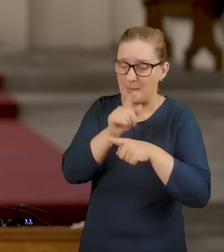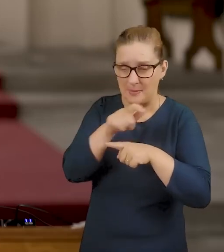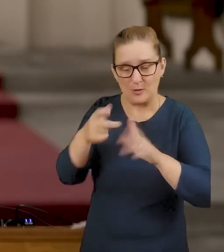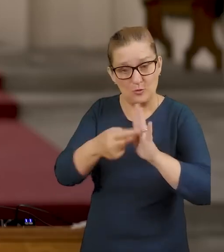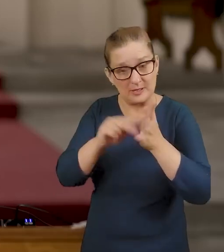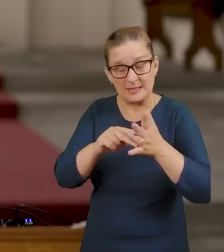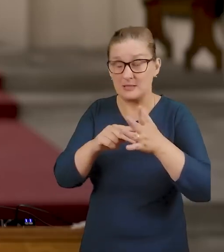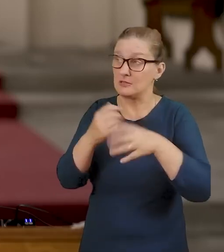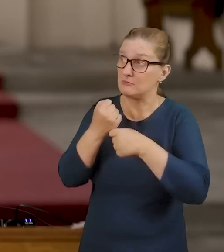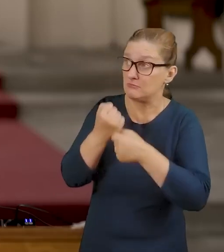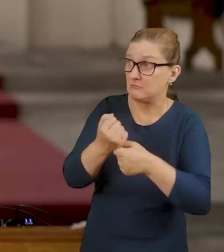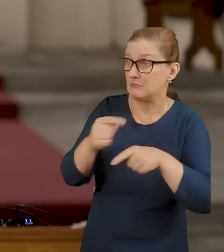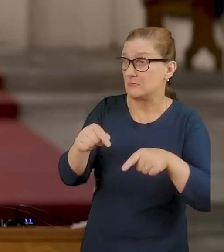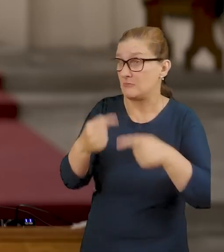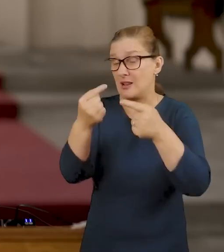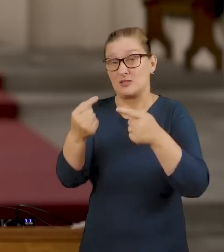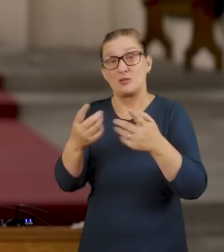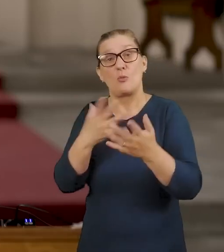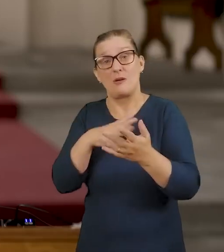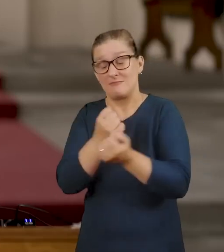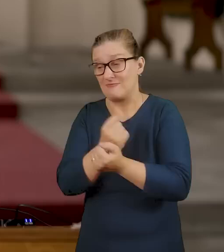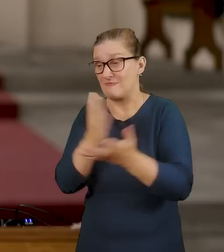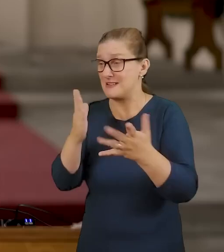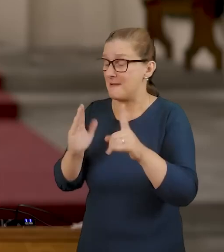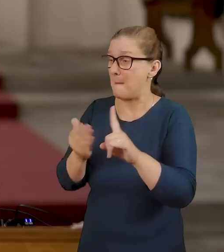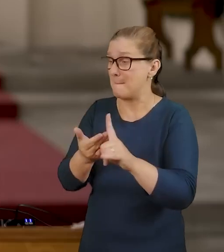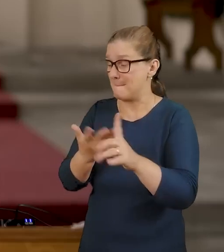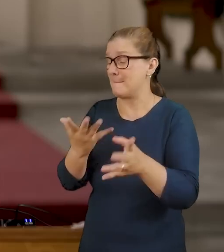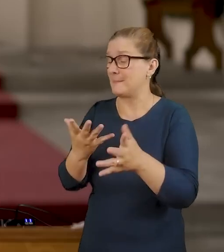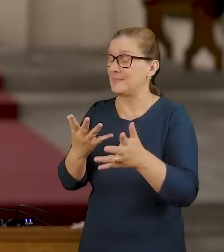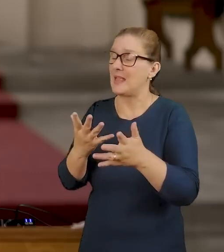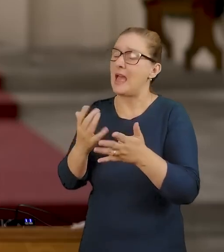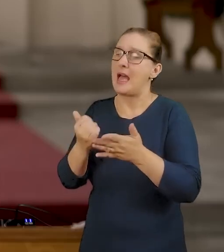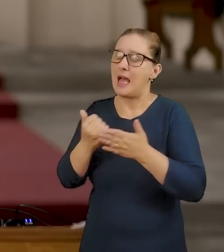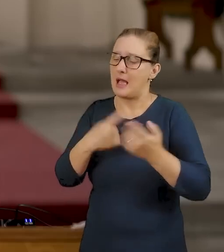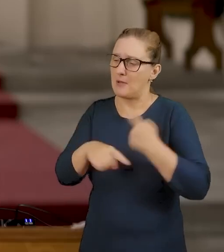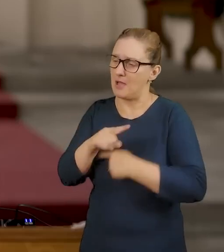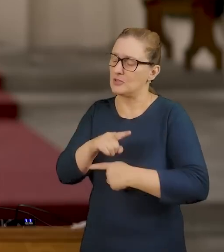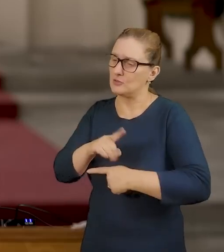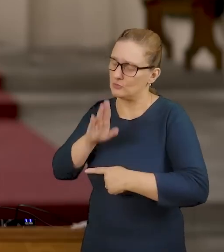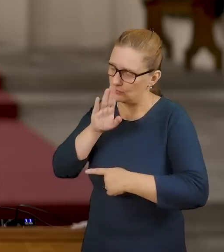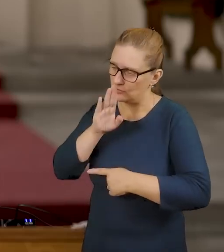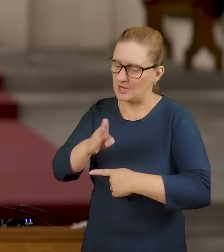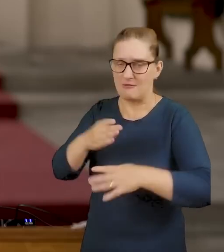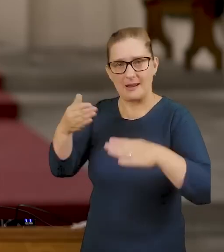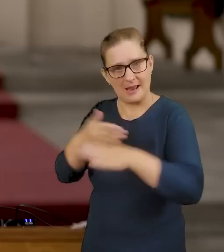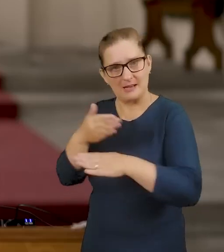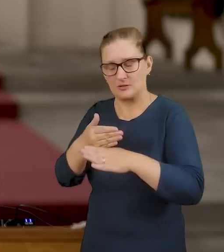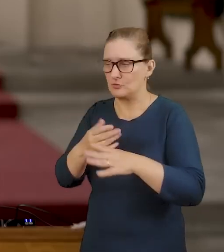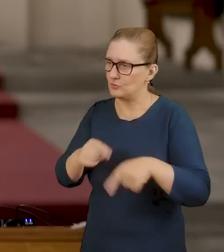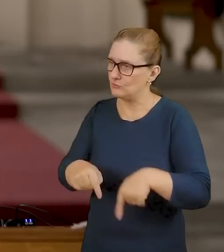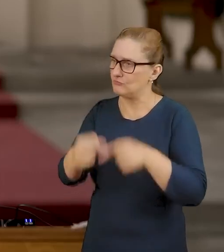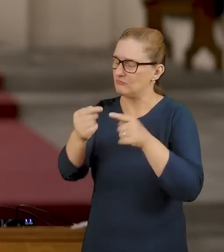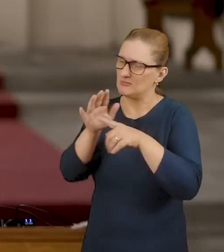for freedom and the human rights of all people. May we as individuals take direct action